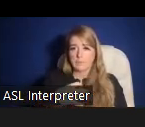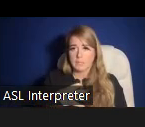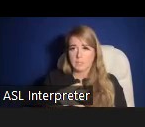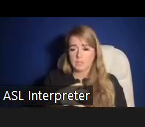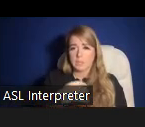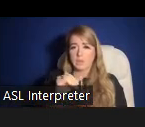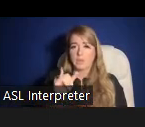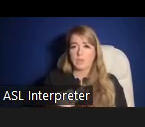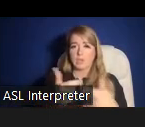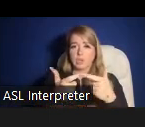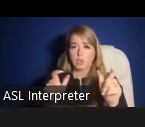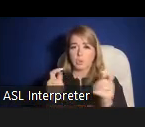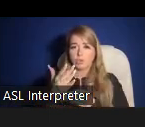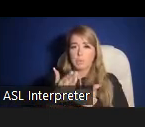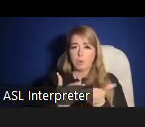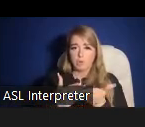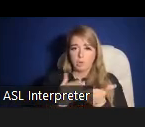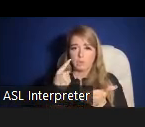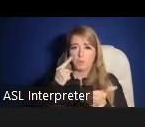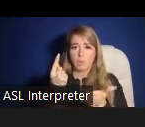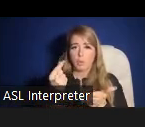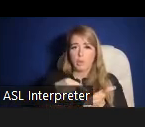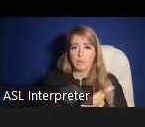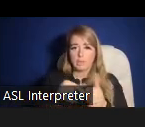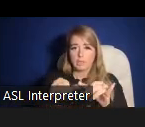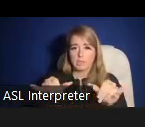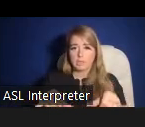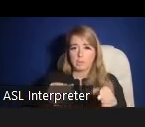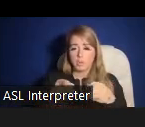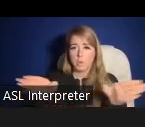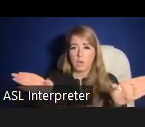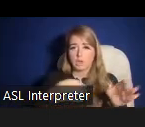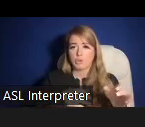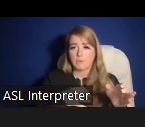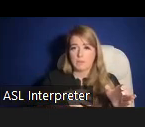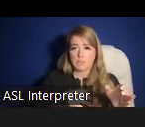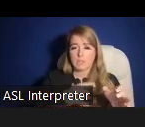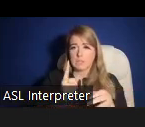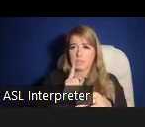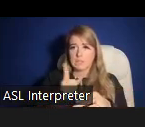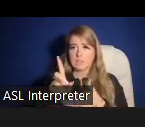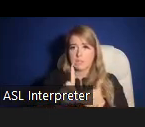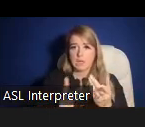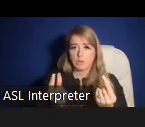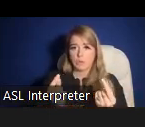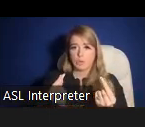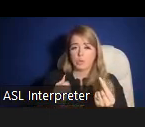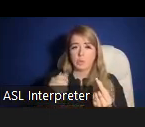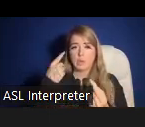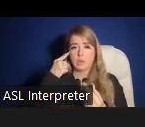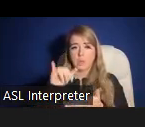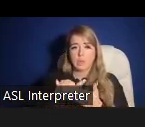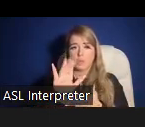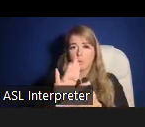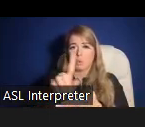So that's a huge component of what this system-wide grievance system is designed to do. So I think your